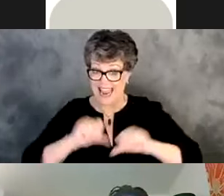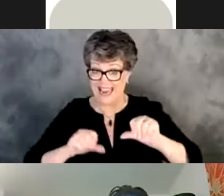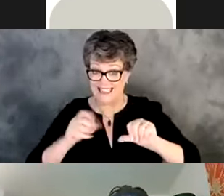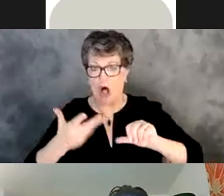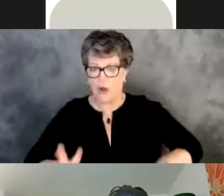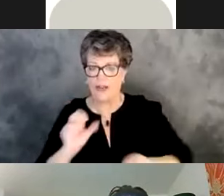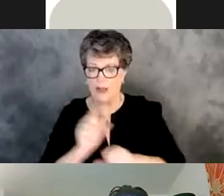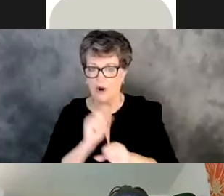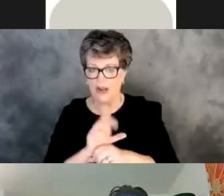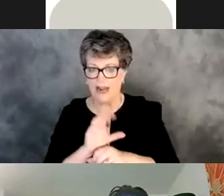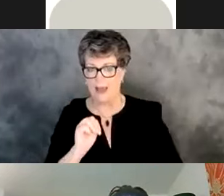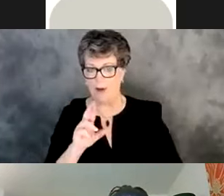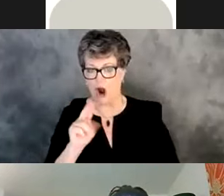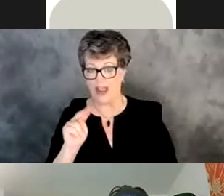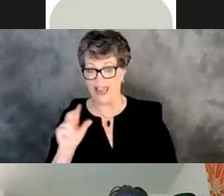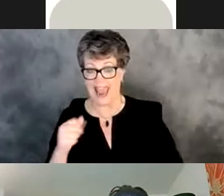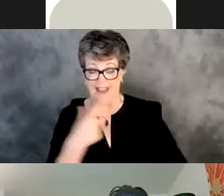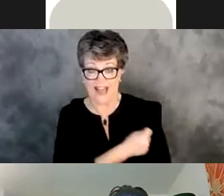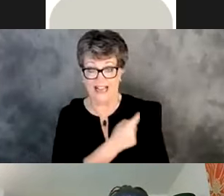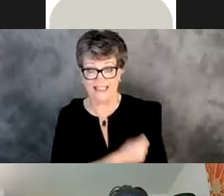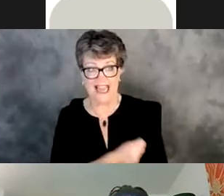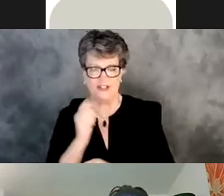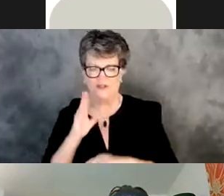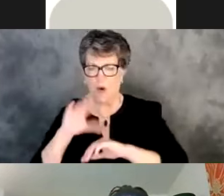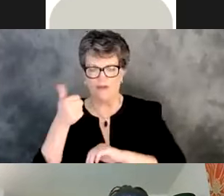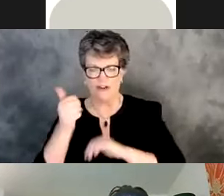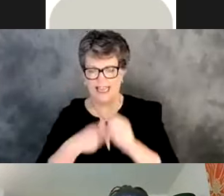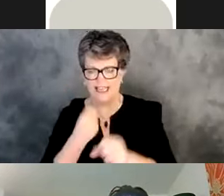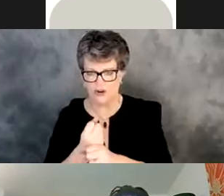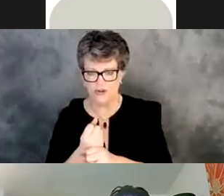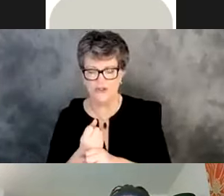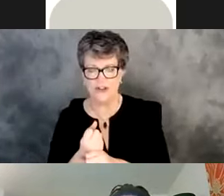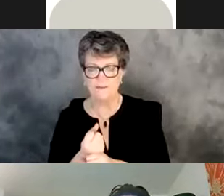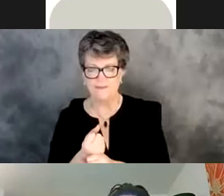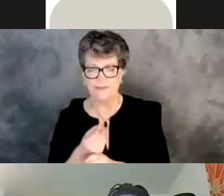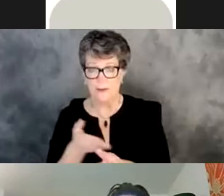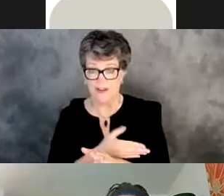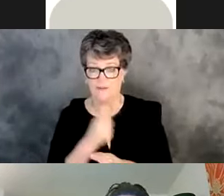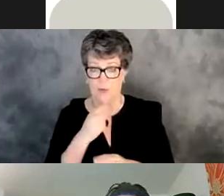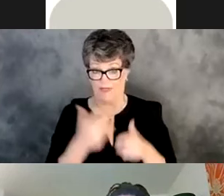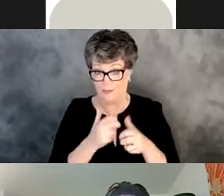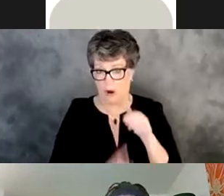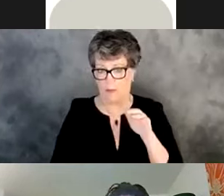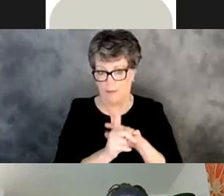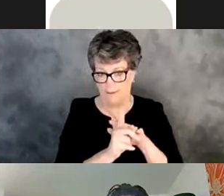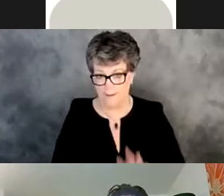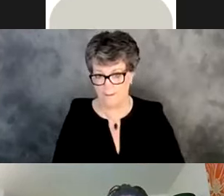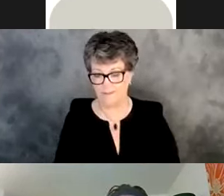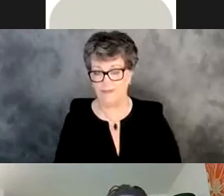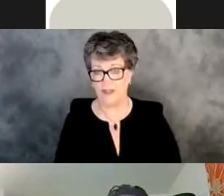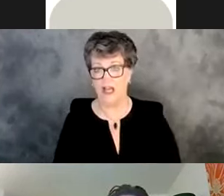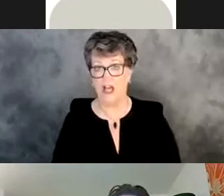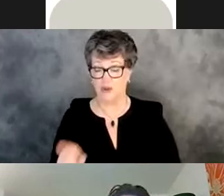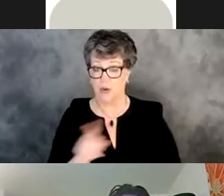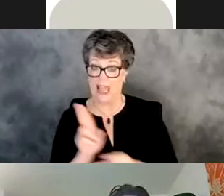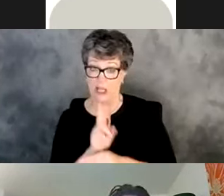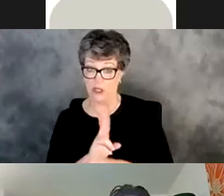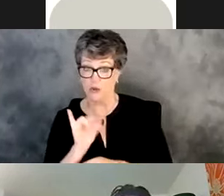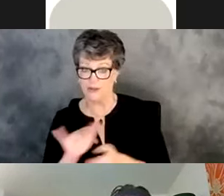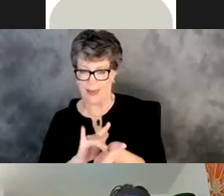on mRNA vaccines for over a decade before this problem presented it to where they apply that